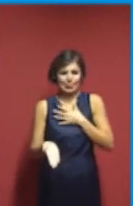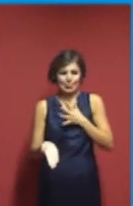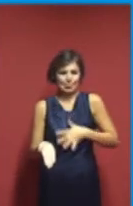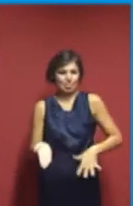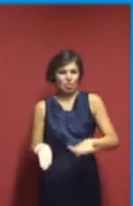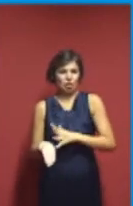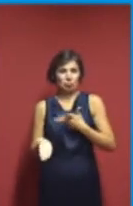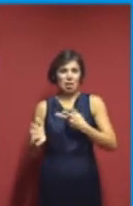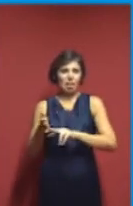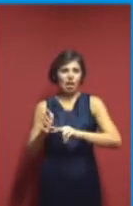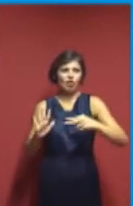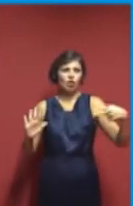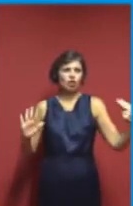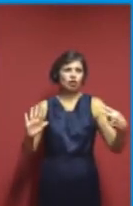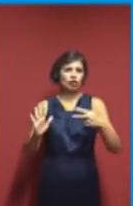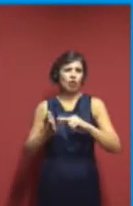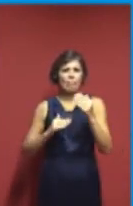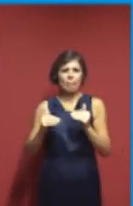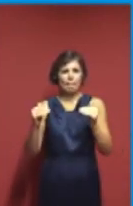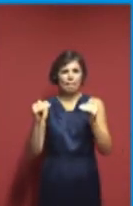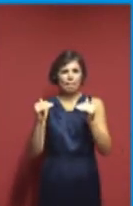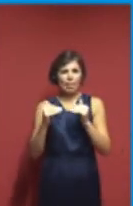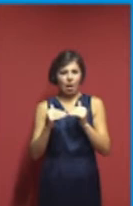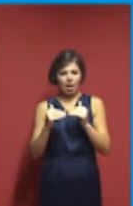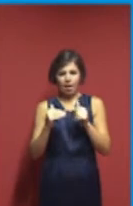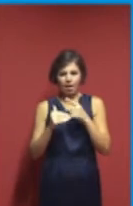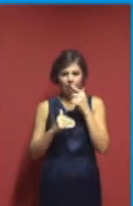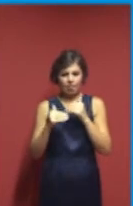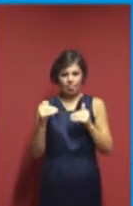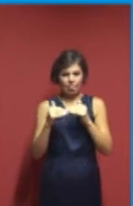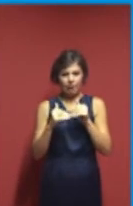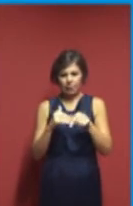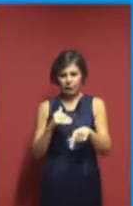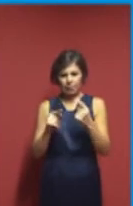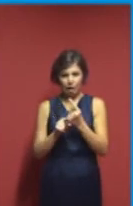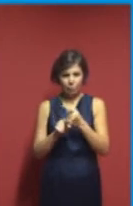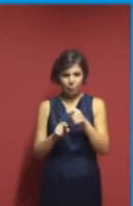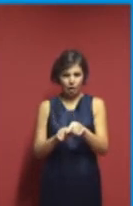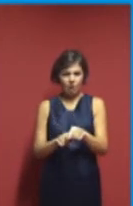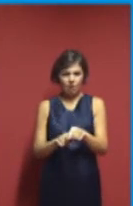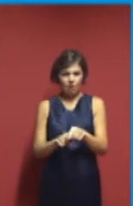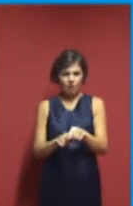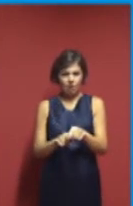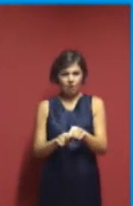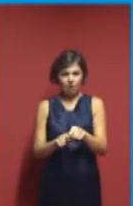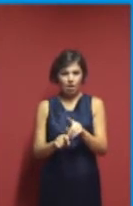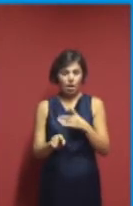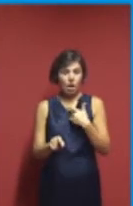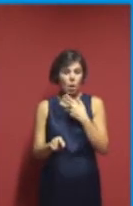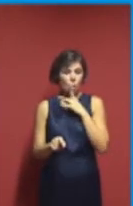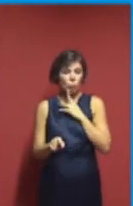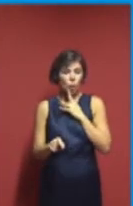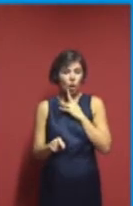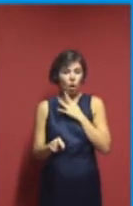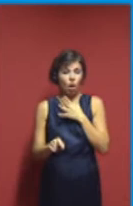going to appear, is to make that world really happen. And it won't happen by